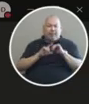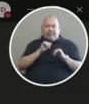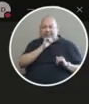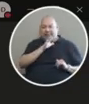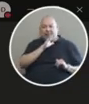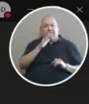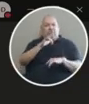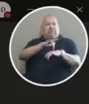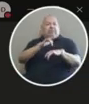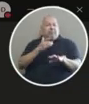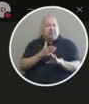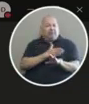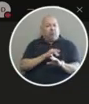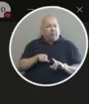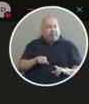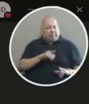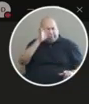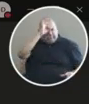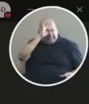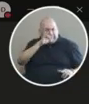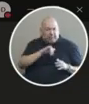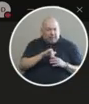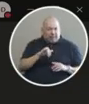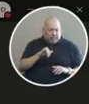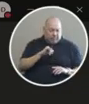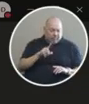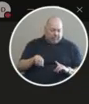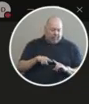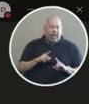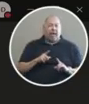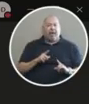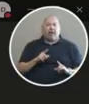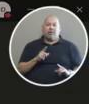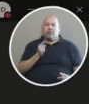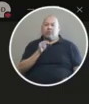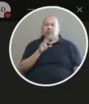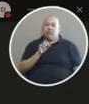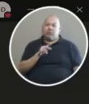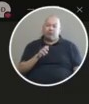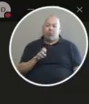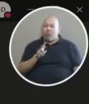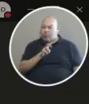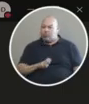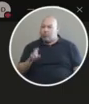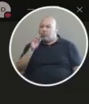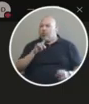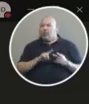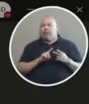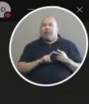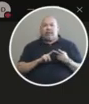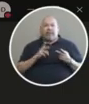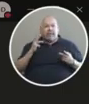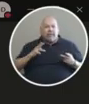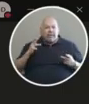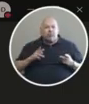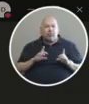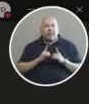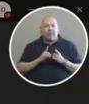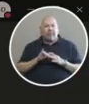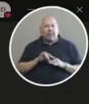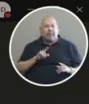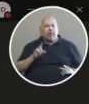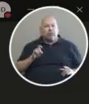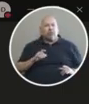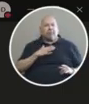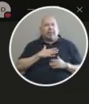haven't even visited. They don't even know about the Trost tours or the historic districts that they